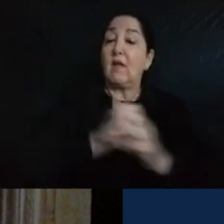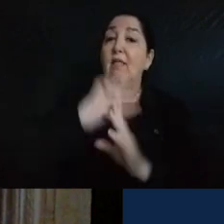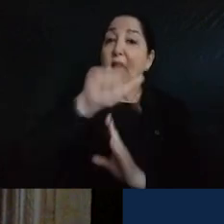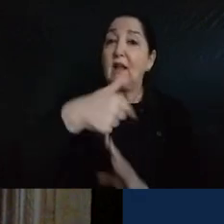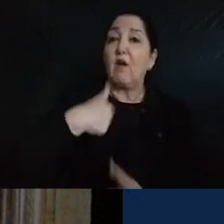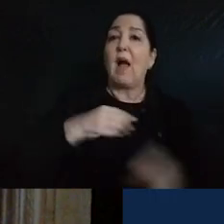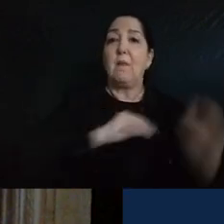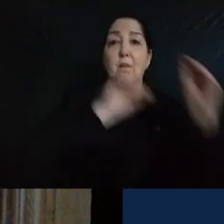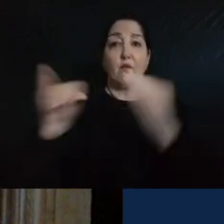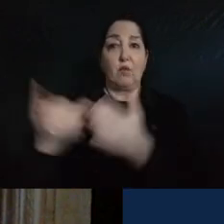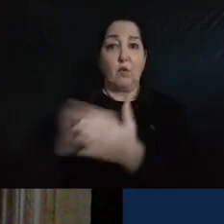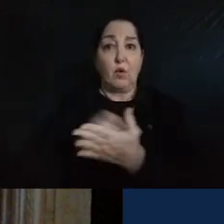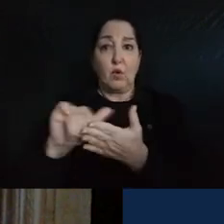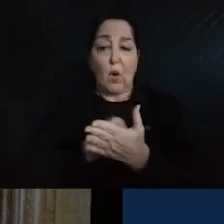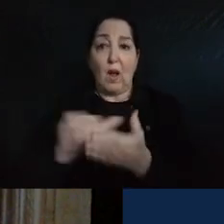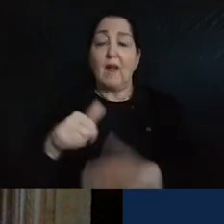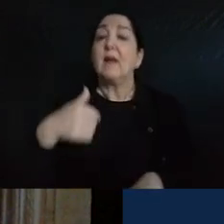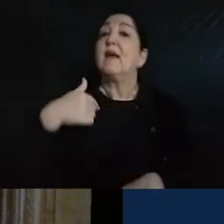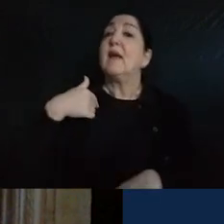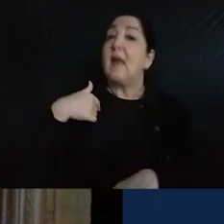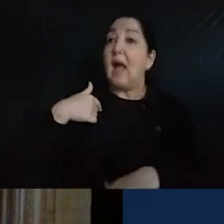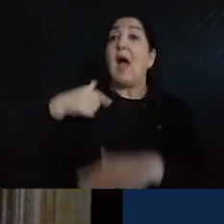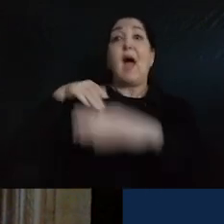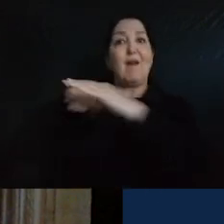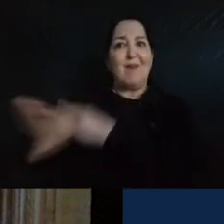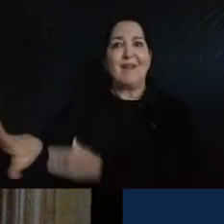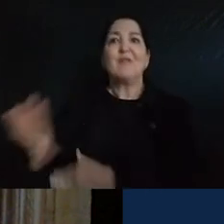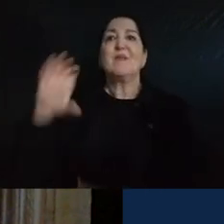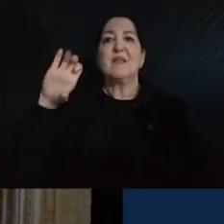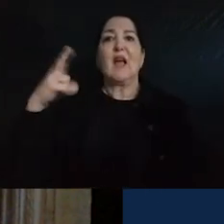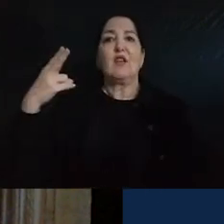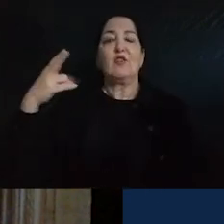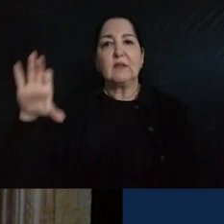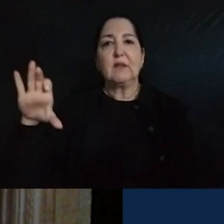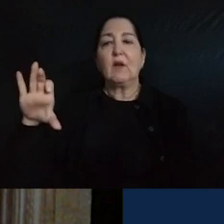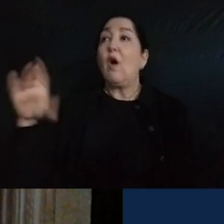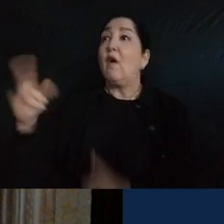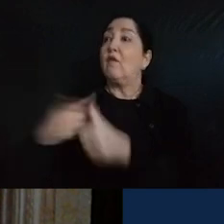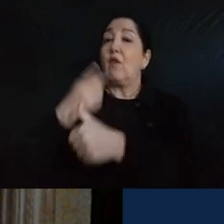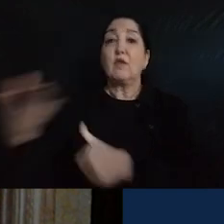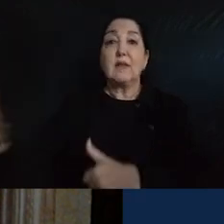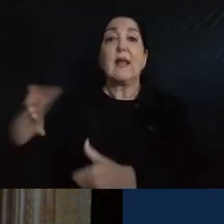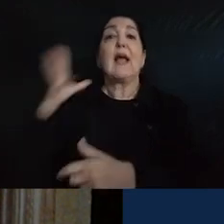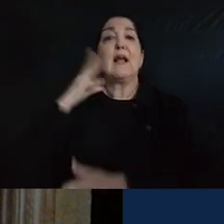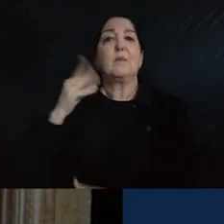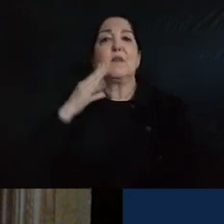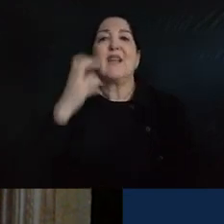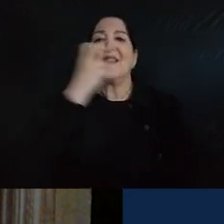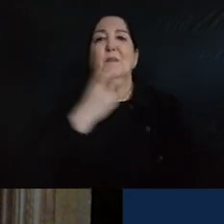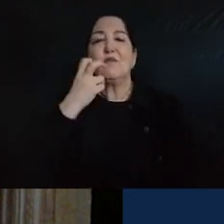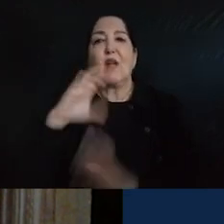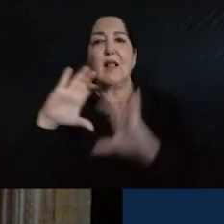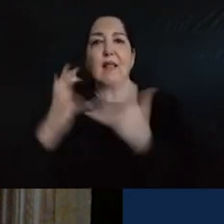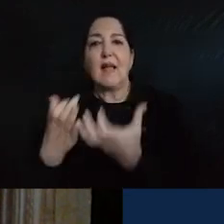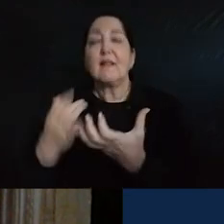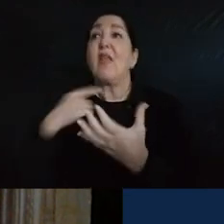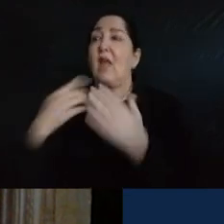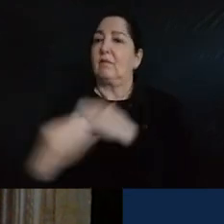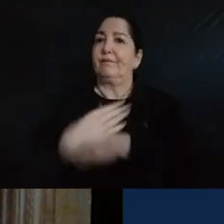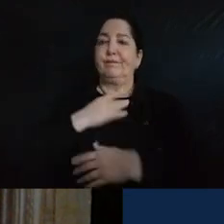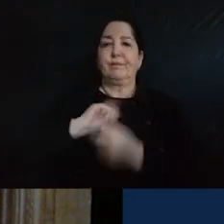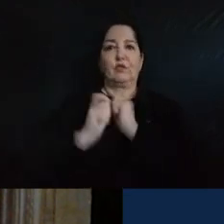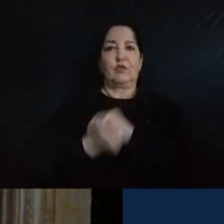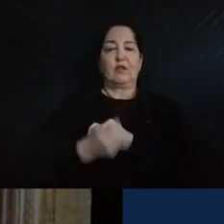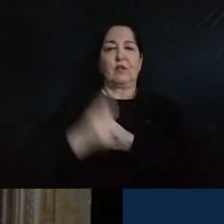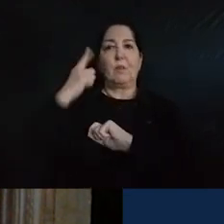learned about CHC. My entrance into CHC was through a speech reading class, which was transformative, not